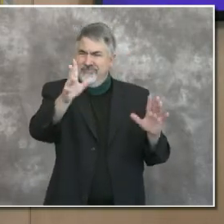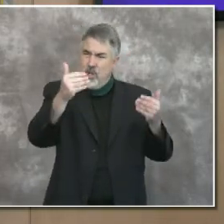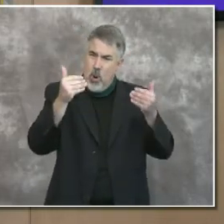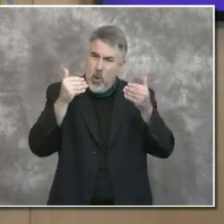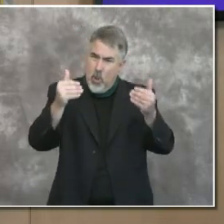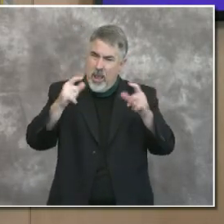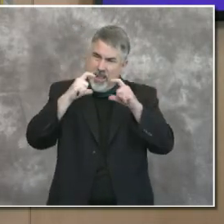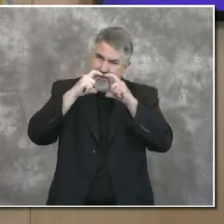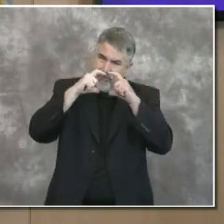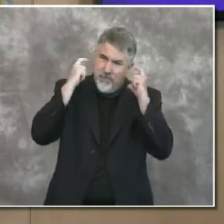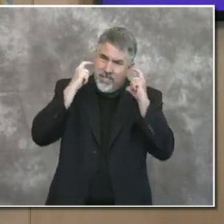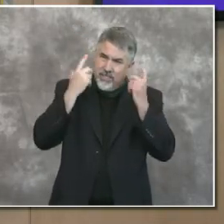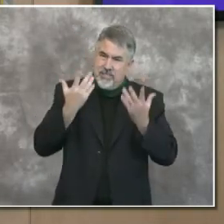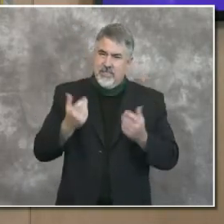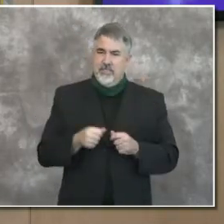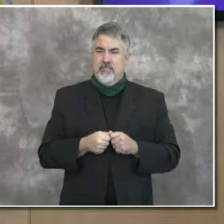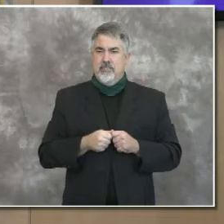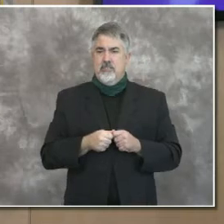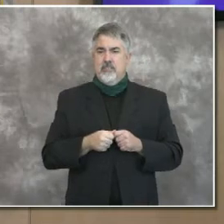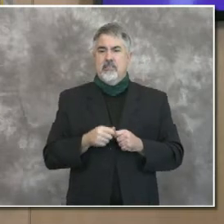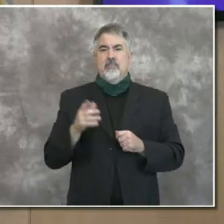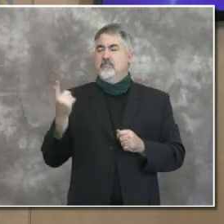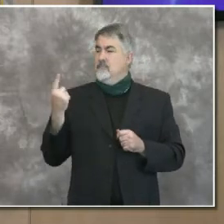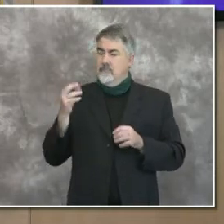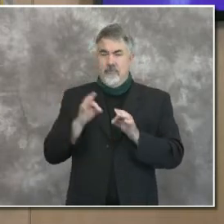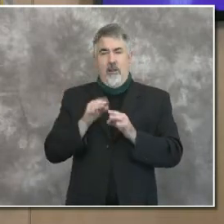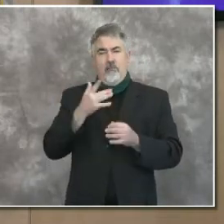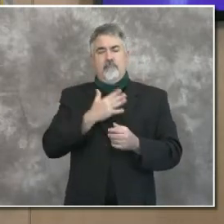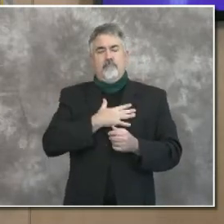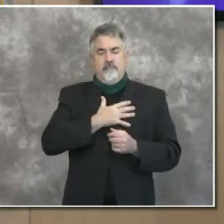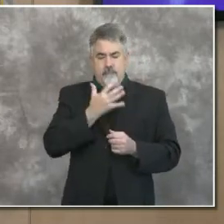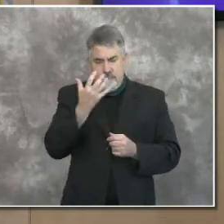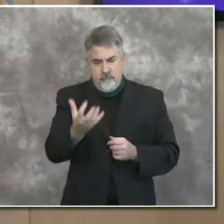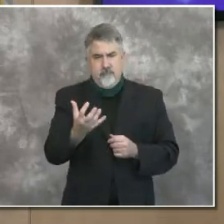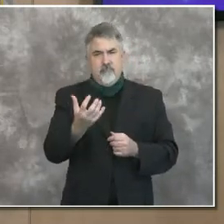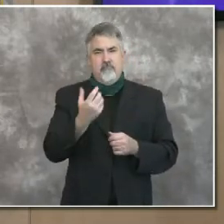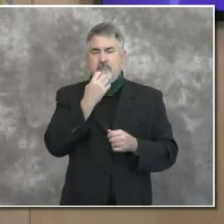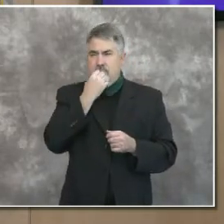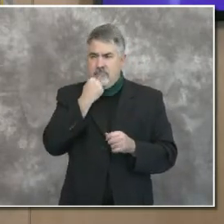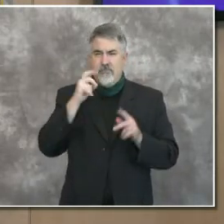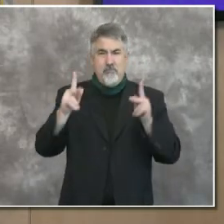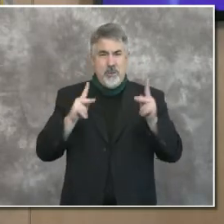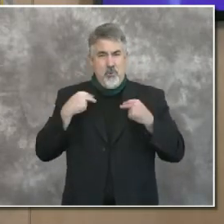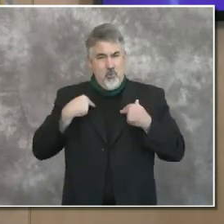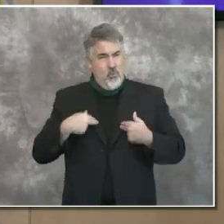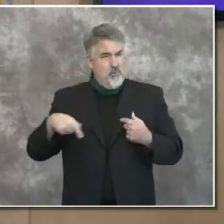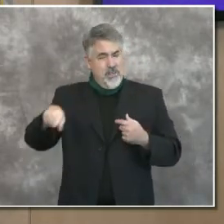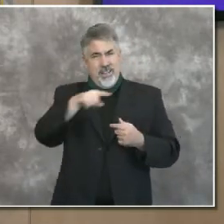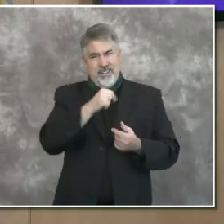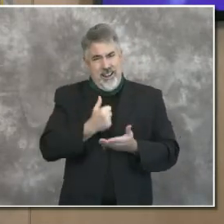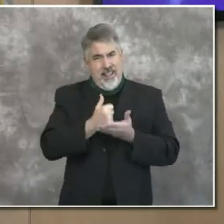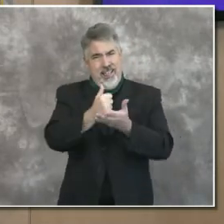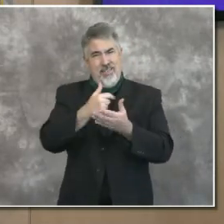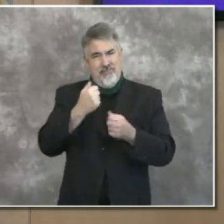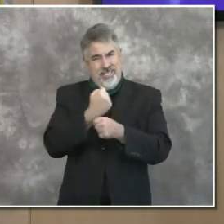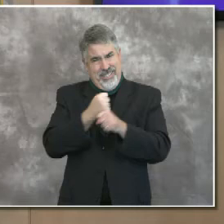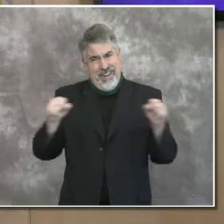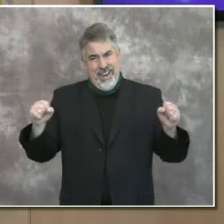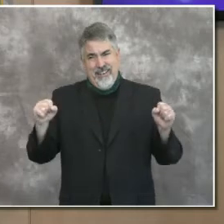an act of love. And just as a word picture, I'm going to go there. If all I had was